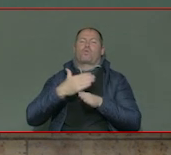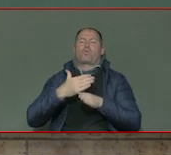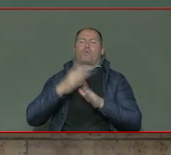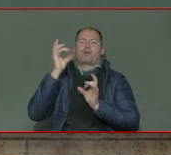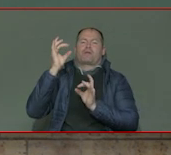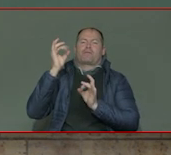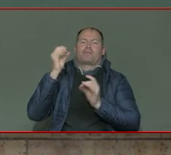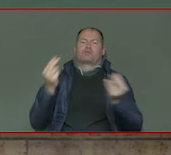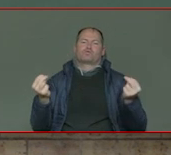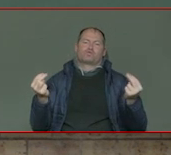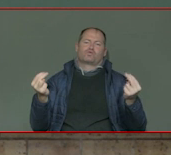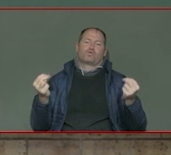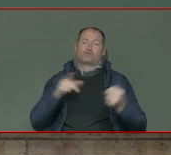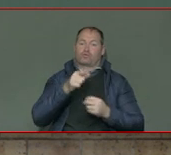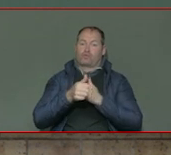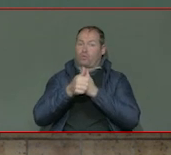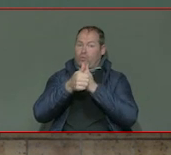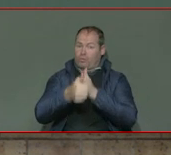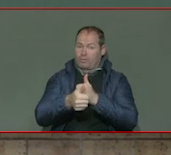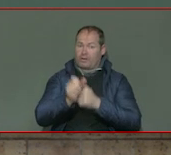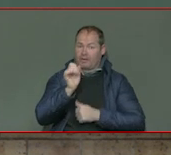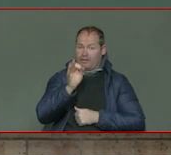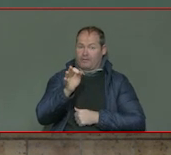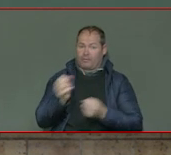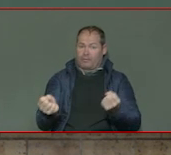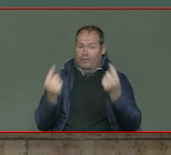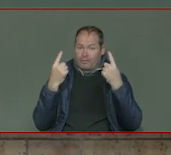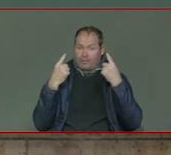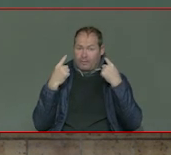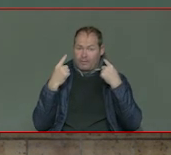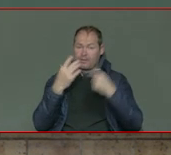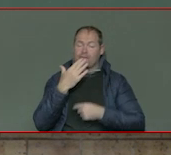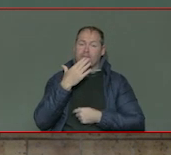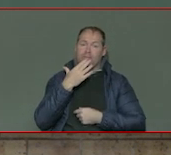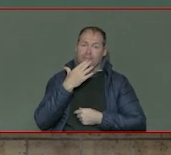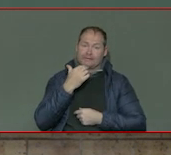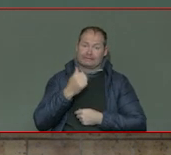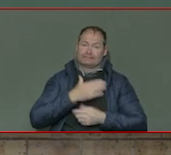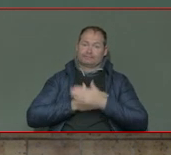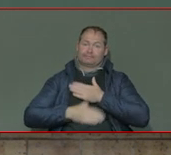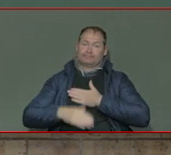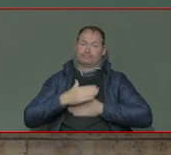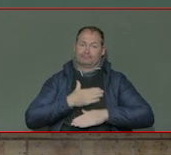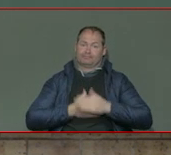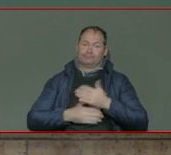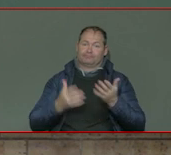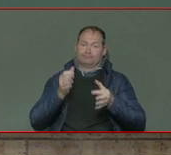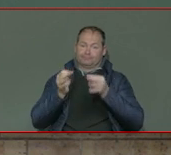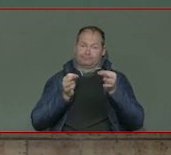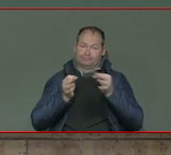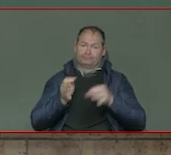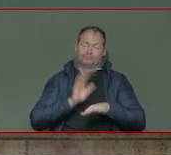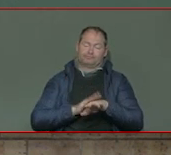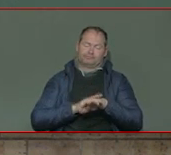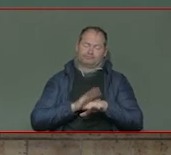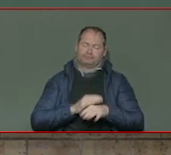you are keeping up and that you are understanding. If you don't, please raise your hand. I will answer any question that you have. Let's have a look at the